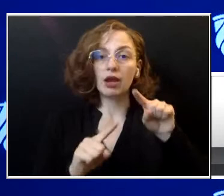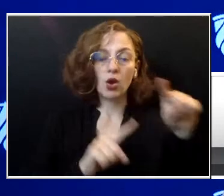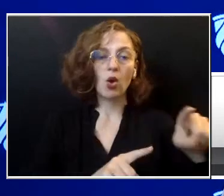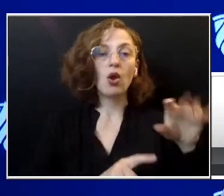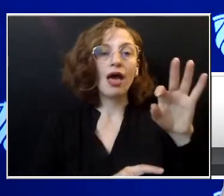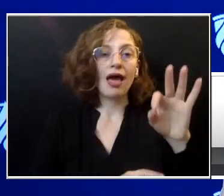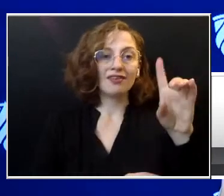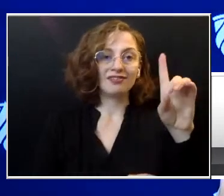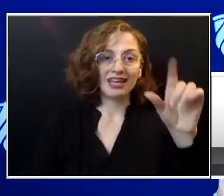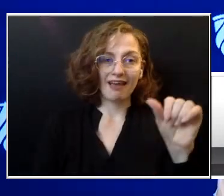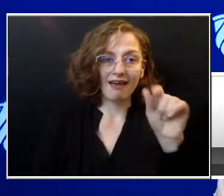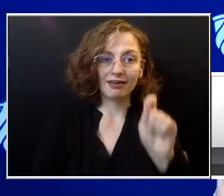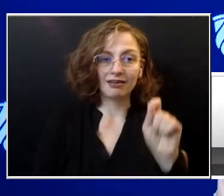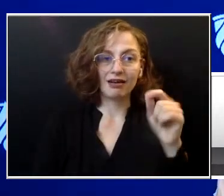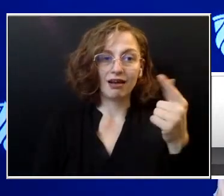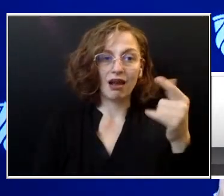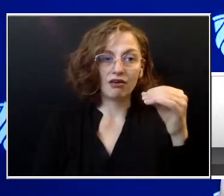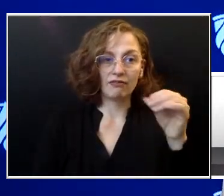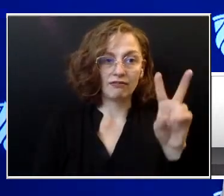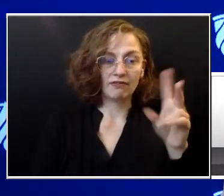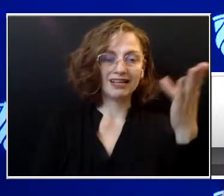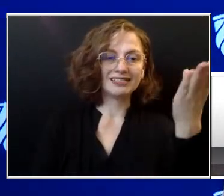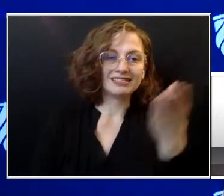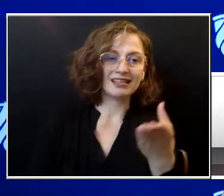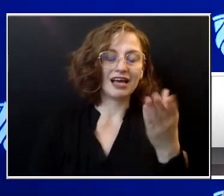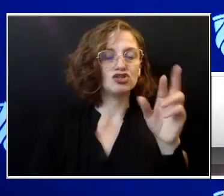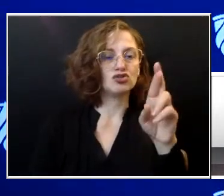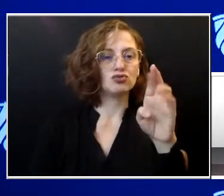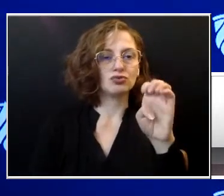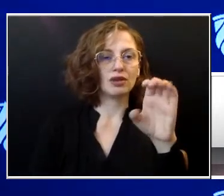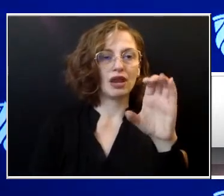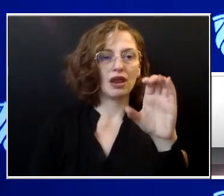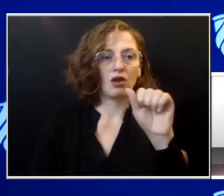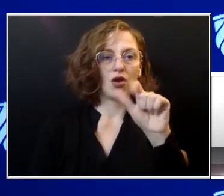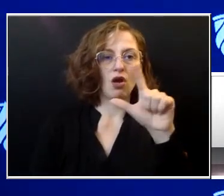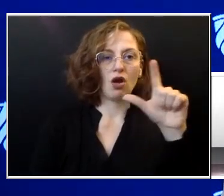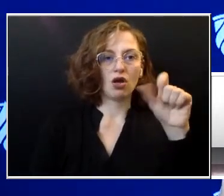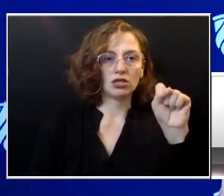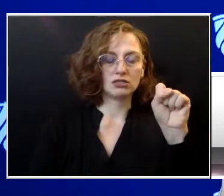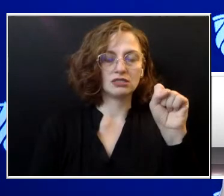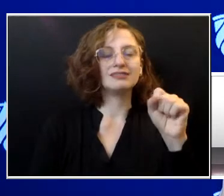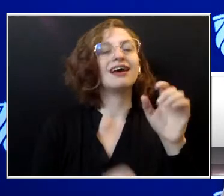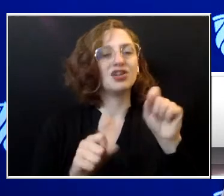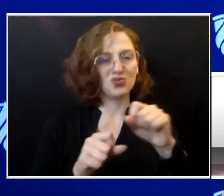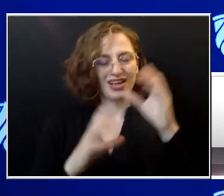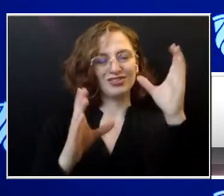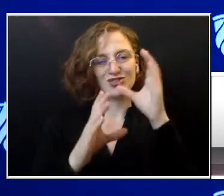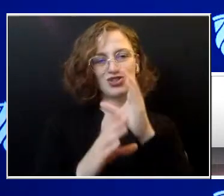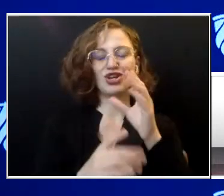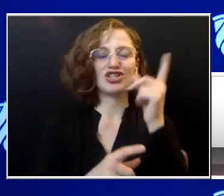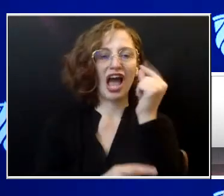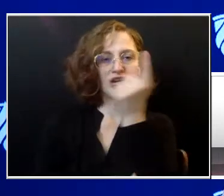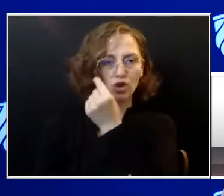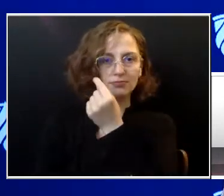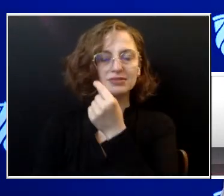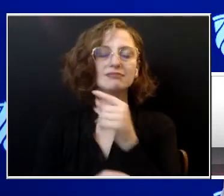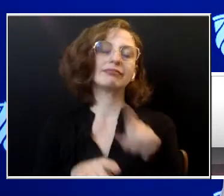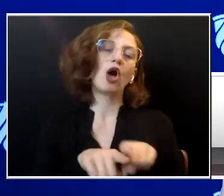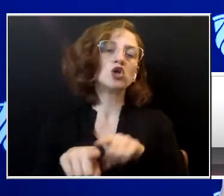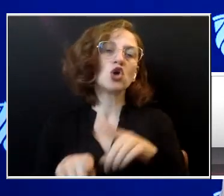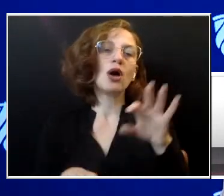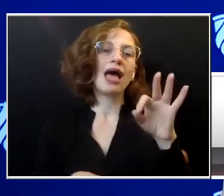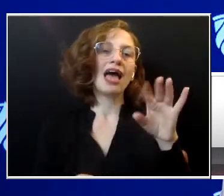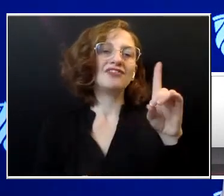fda.gov/recalls, and then you can search eye drops. There's also, if you go to FDA press release, it is also there as well. There are